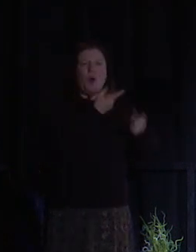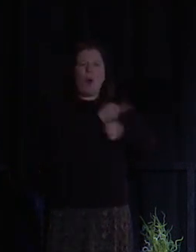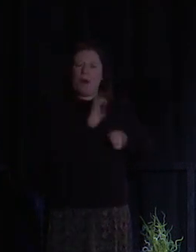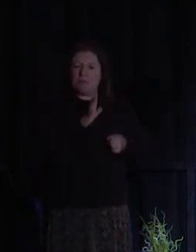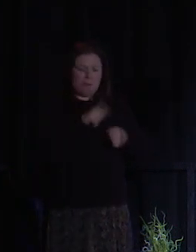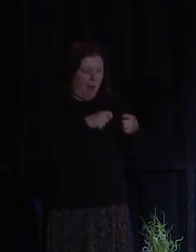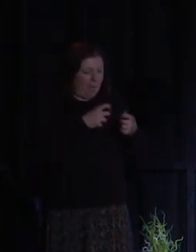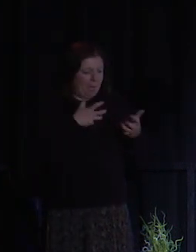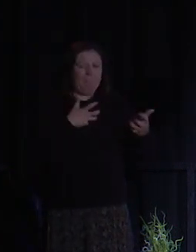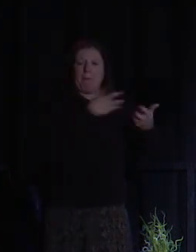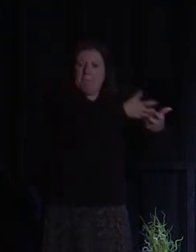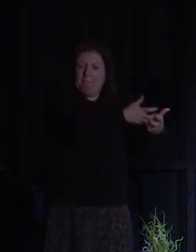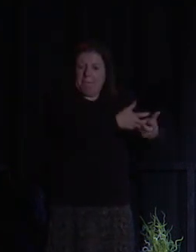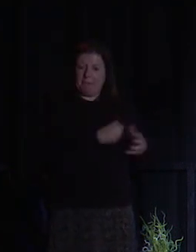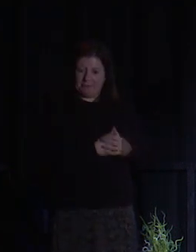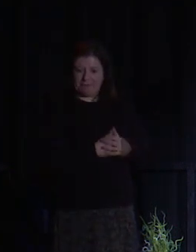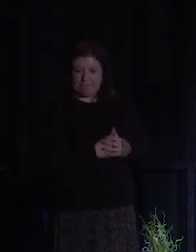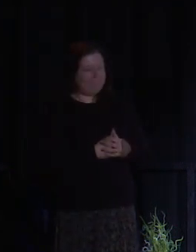because, they're completely covered.